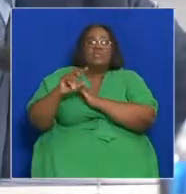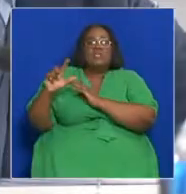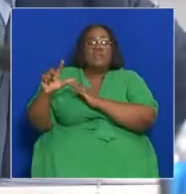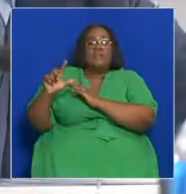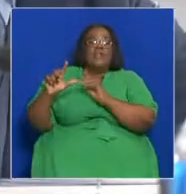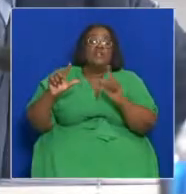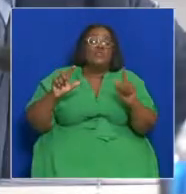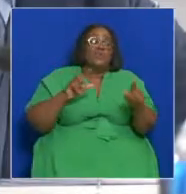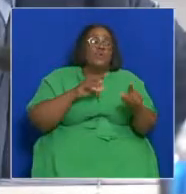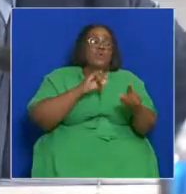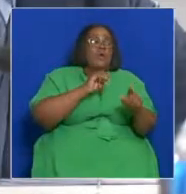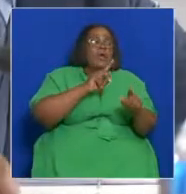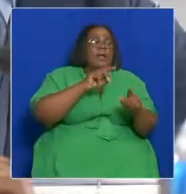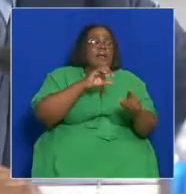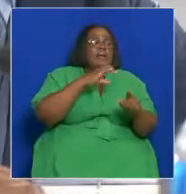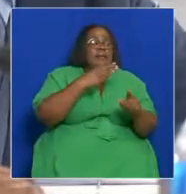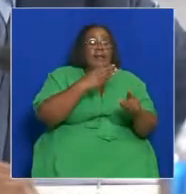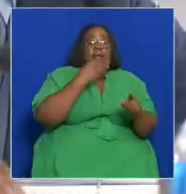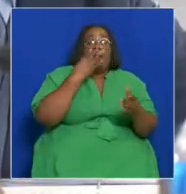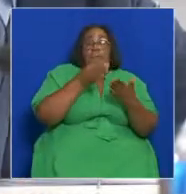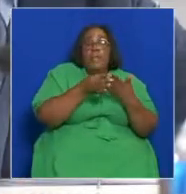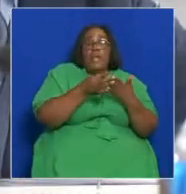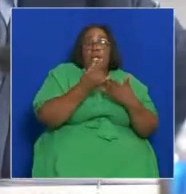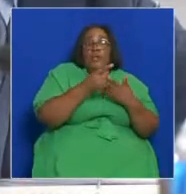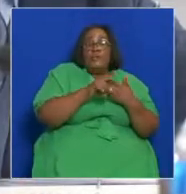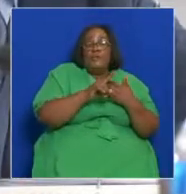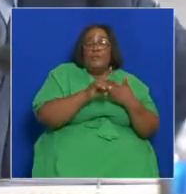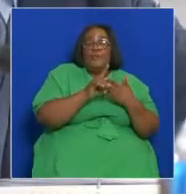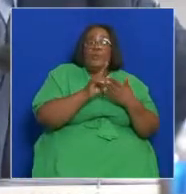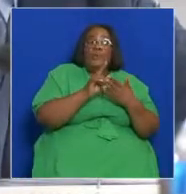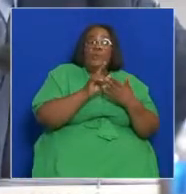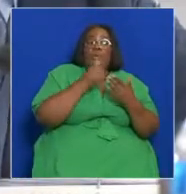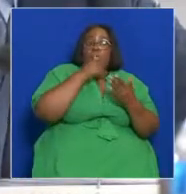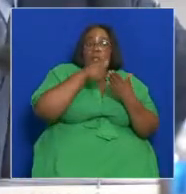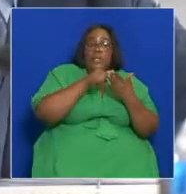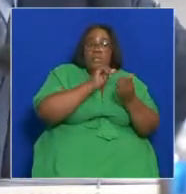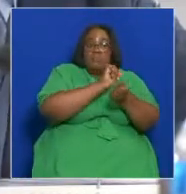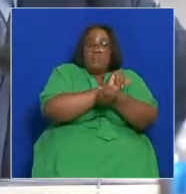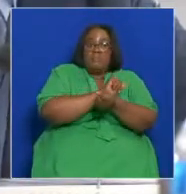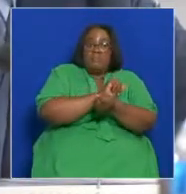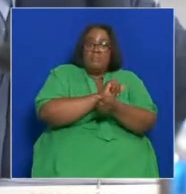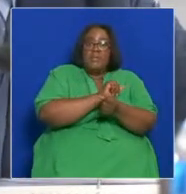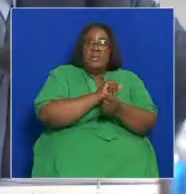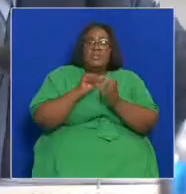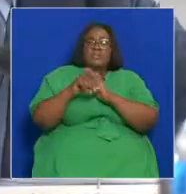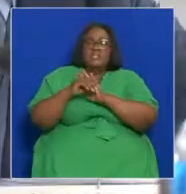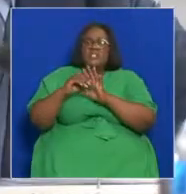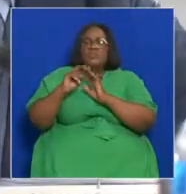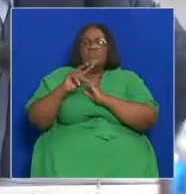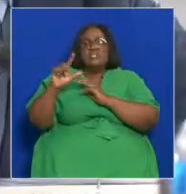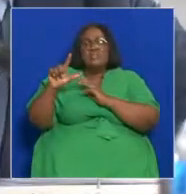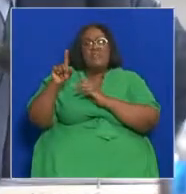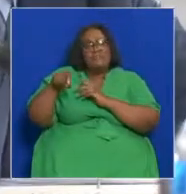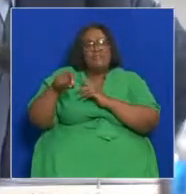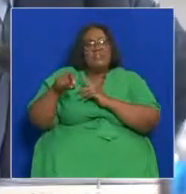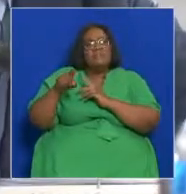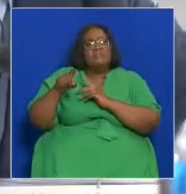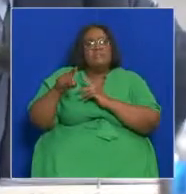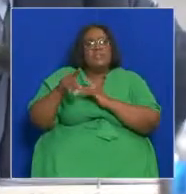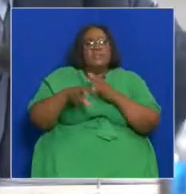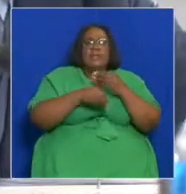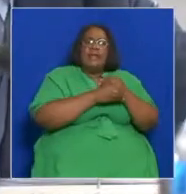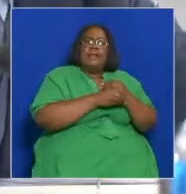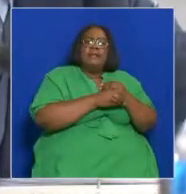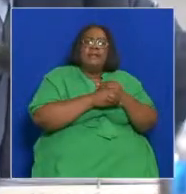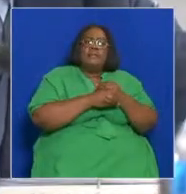warrant, should the Section 27 have been attached to the affidavit that was placed before the court? How does it